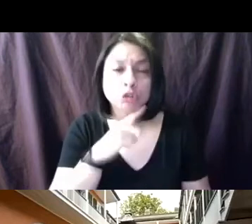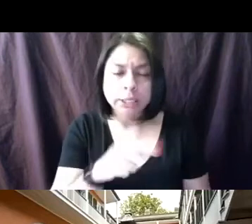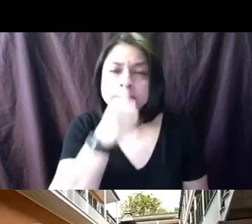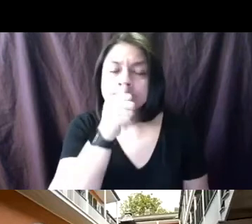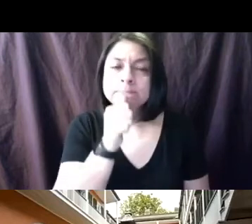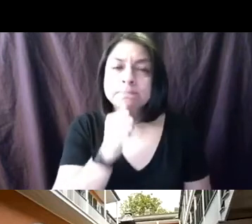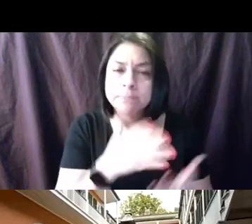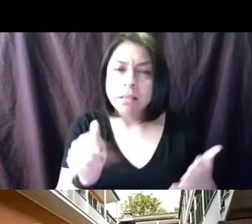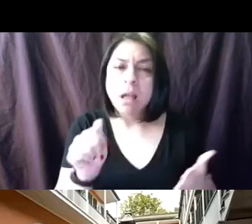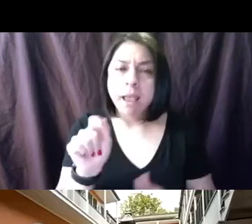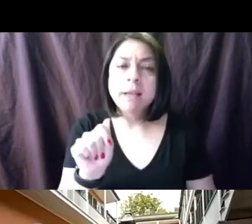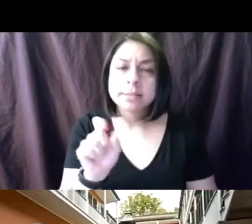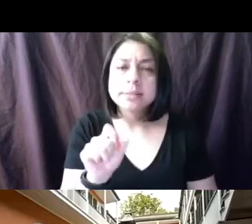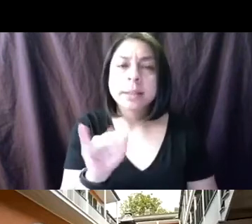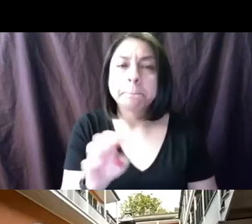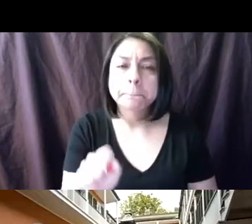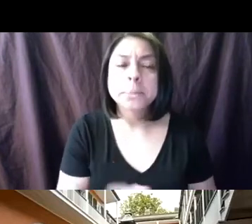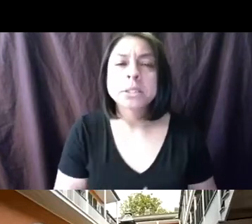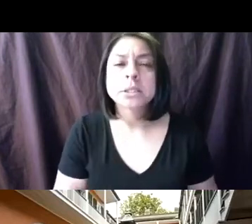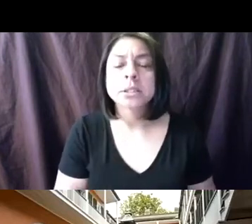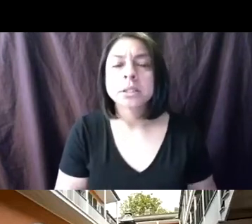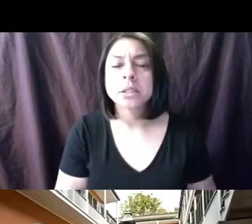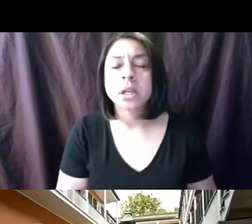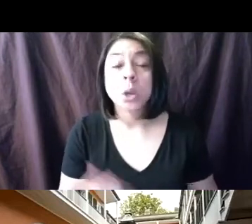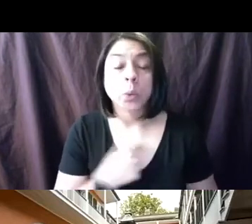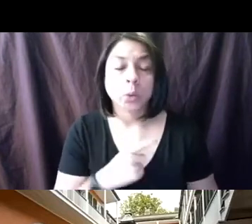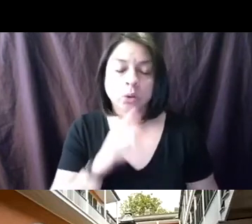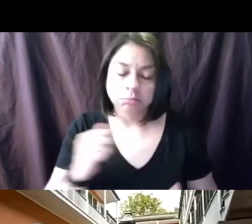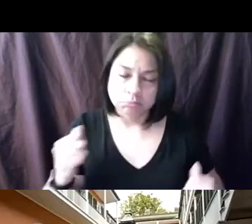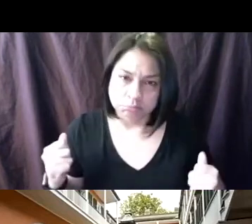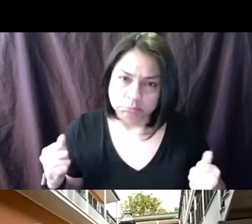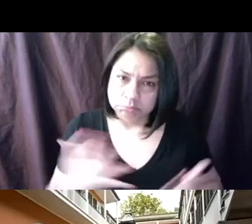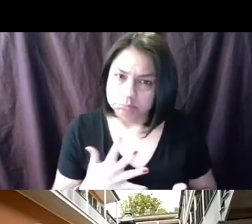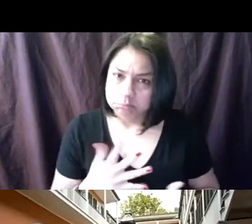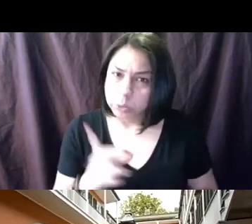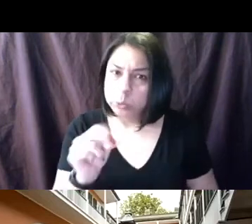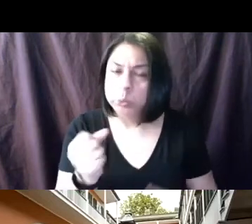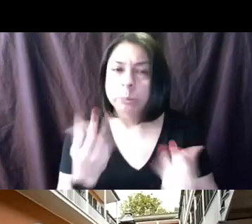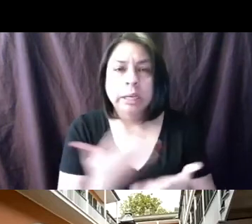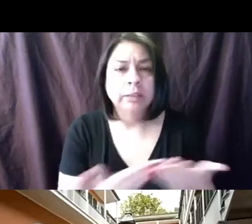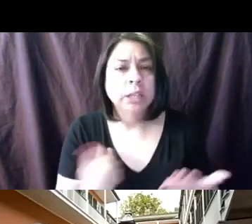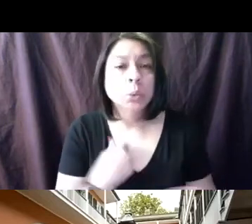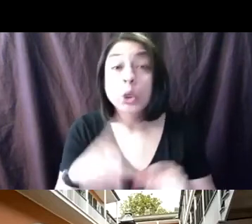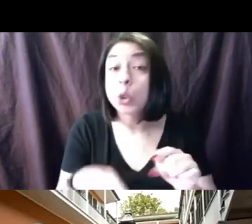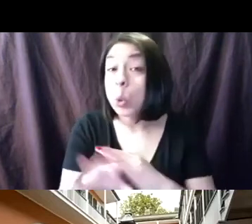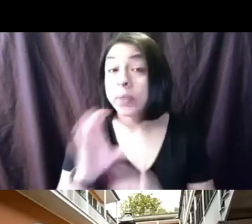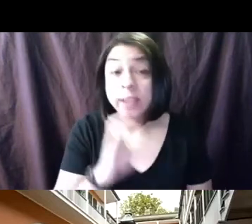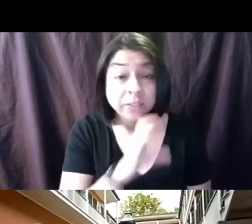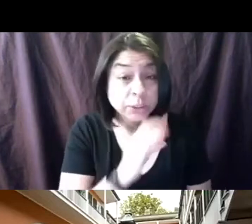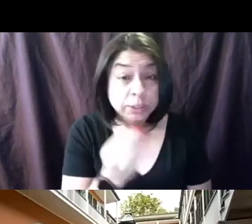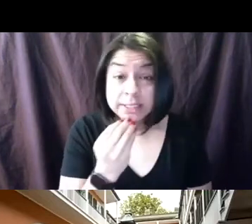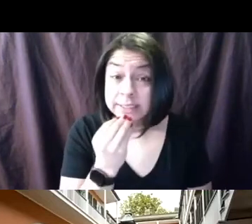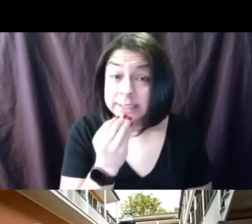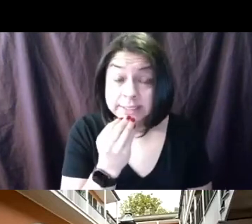at SEMS. We were definitely afraid to do a lot. We couldn't go in the cafeteria to eat